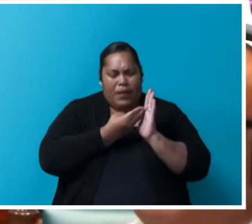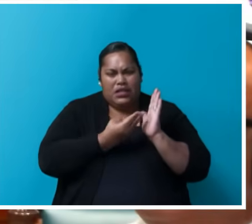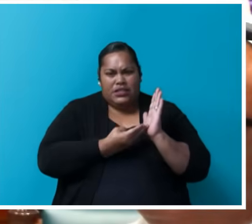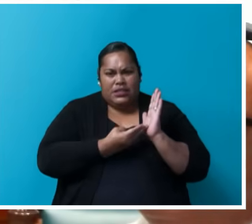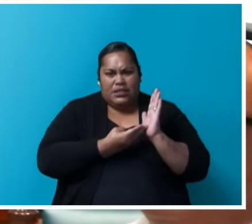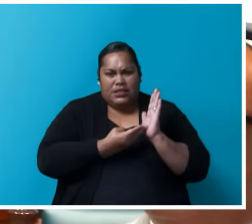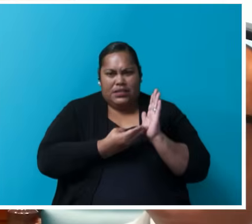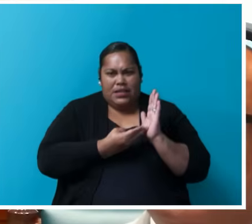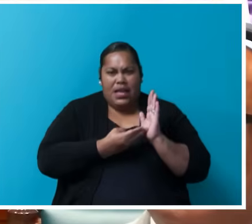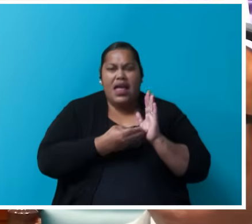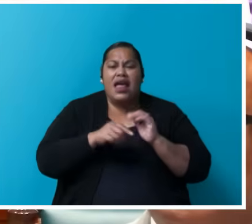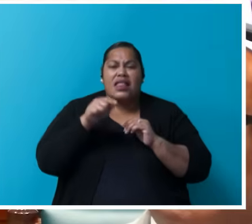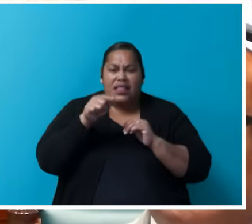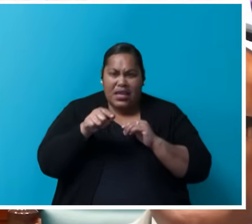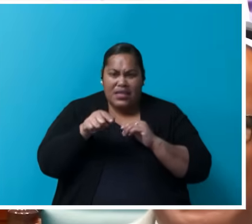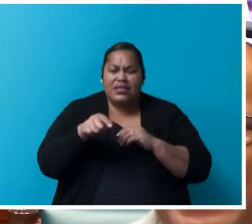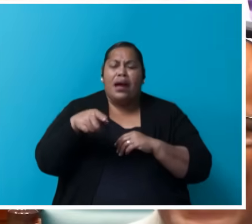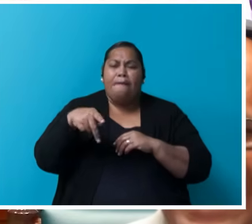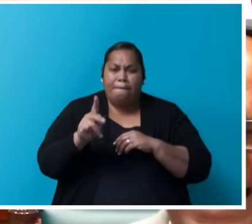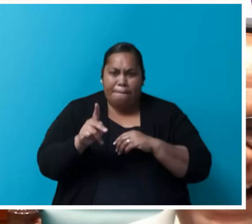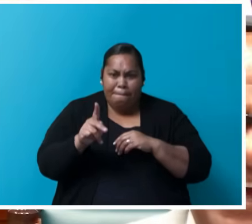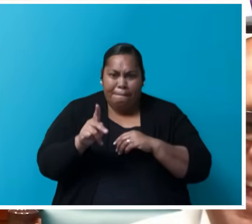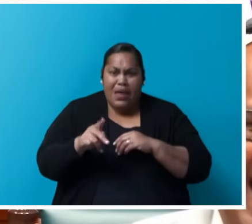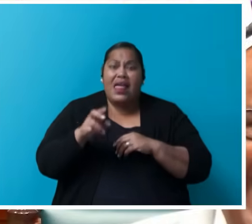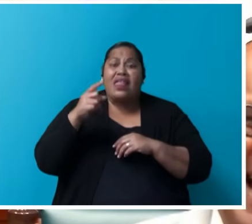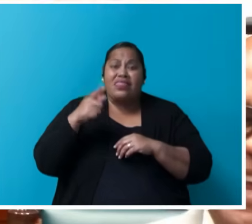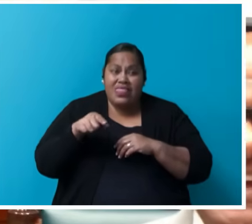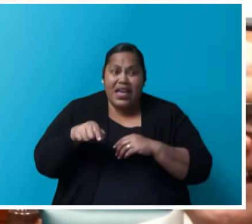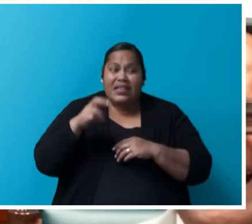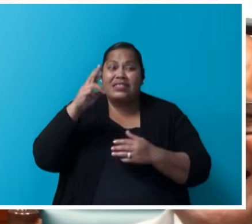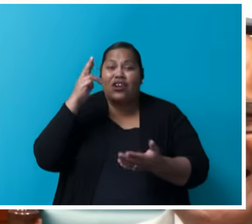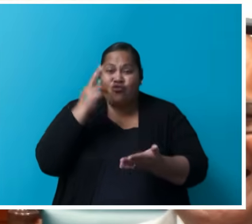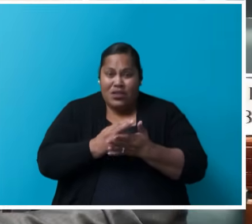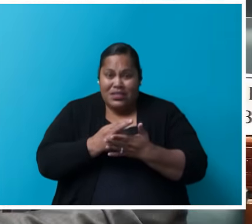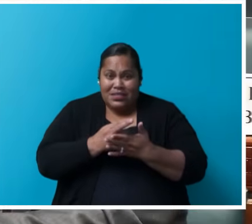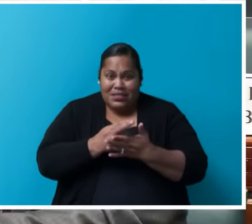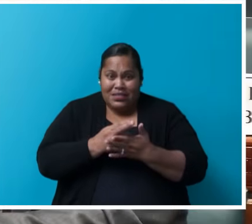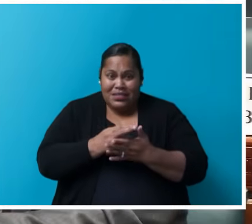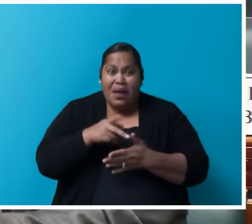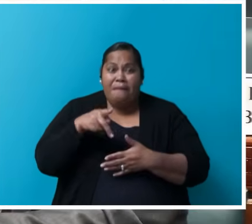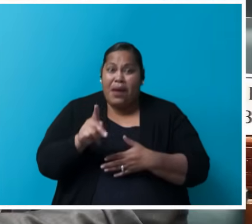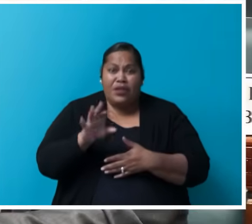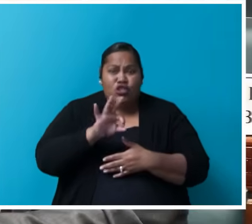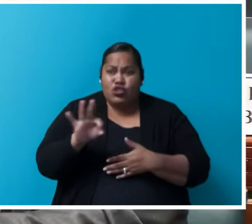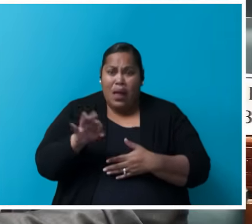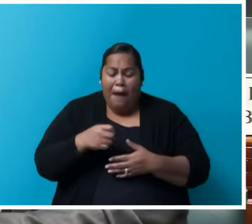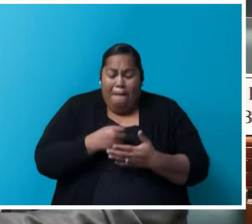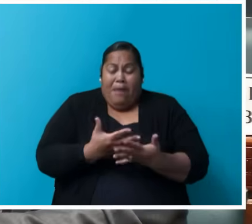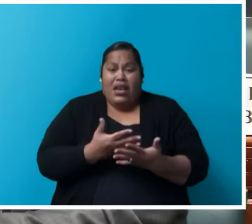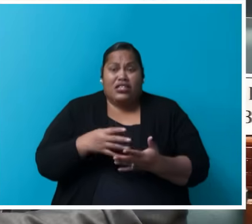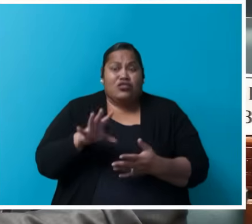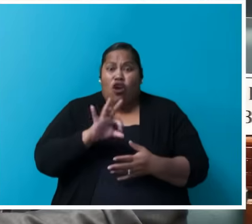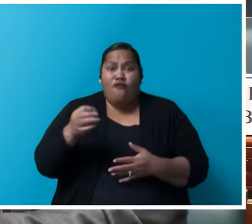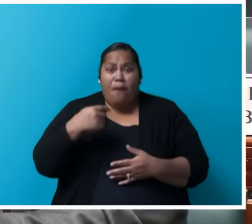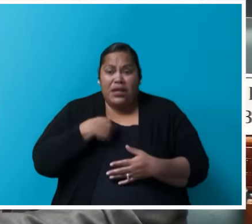And that is the panic. That is the reason. The panic is not from us or from the people. The panic